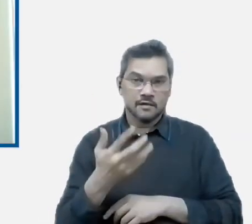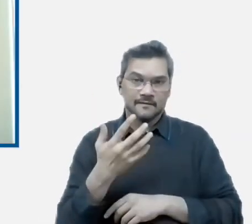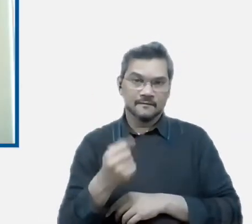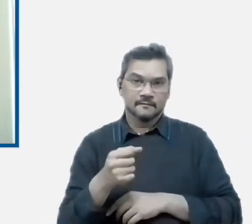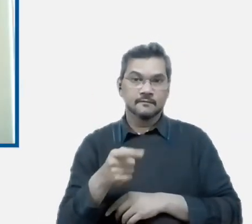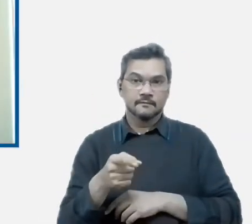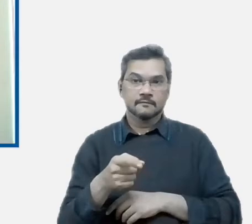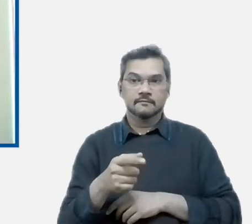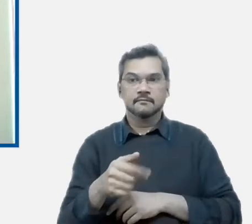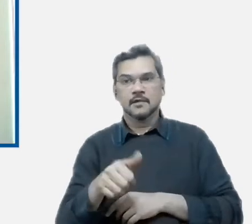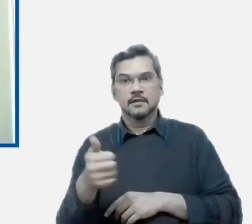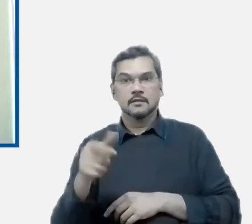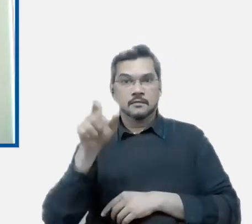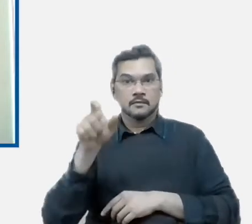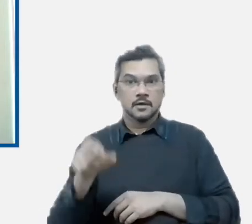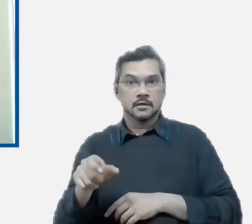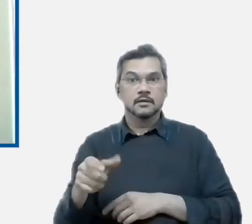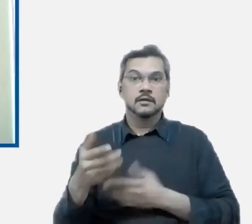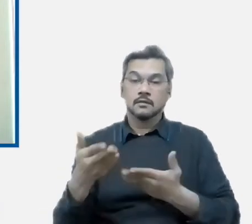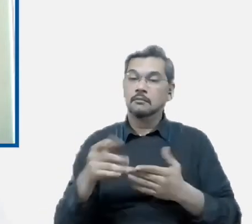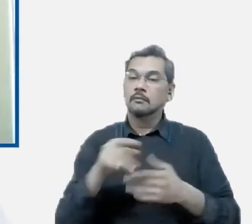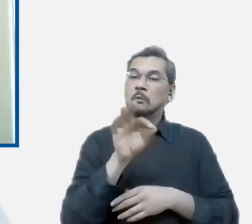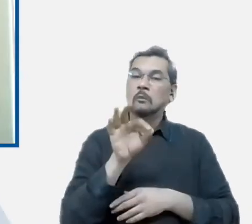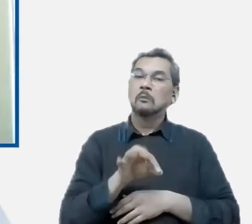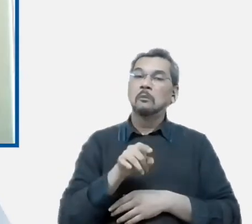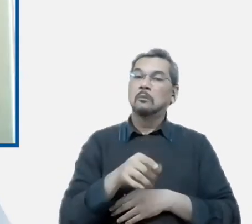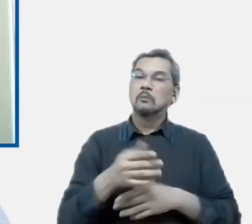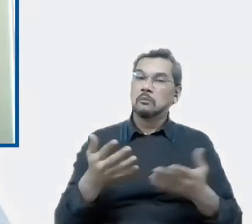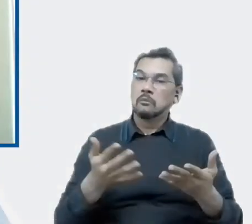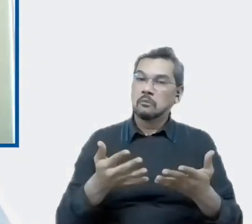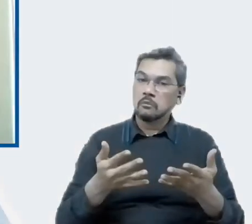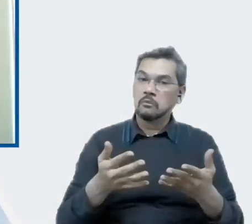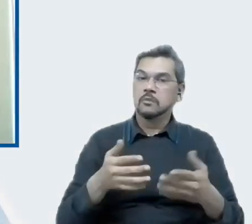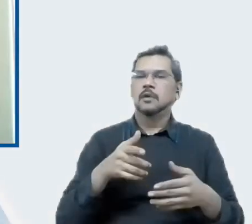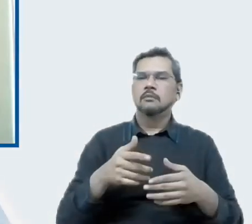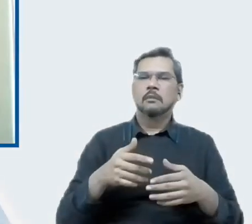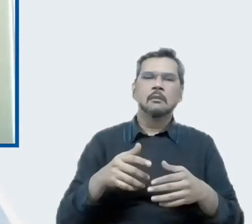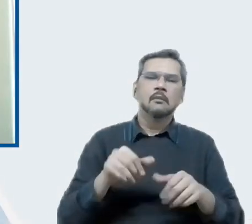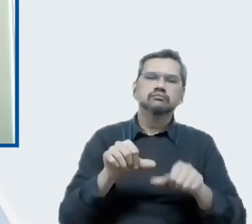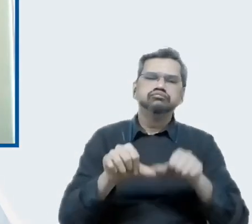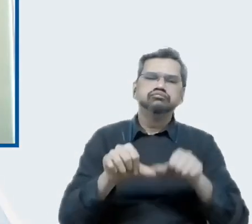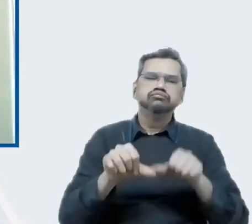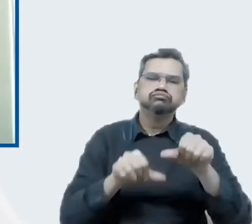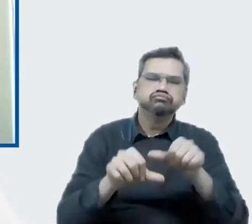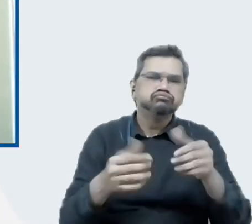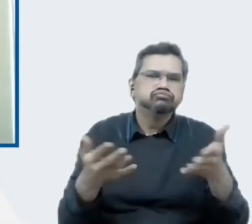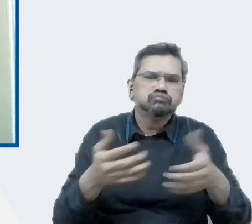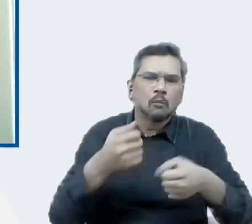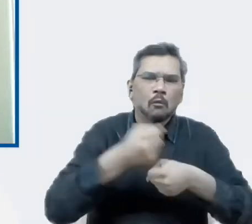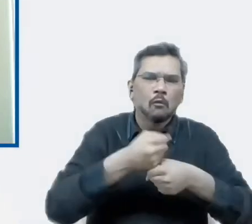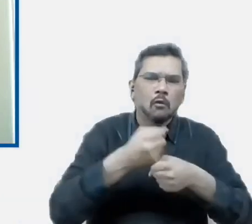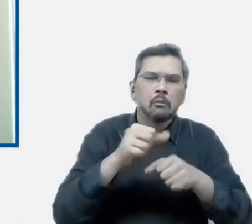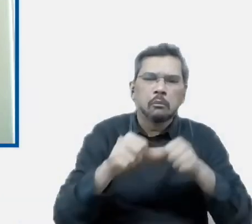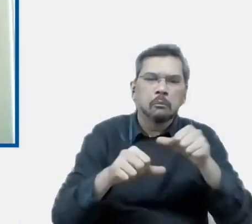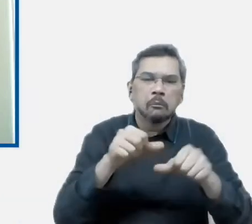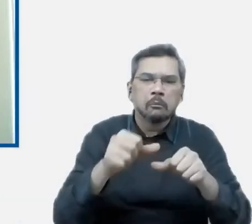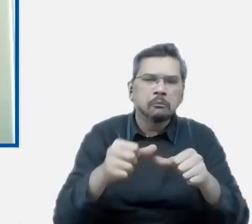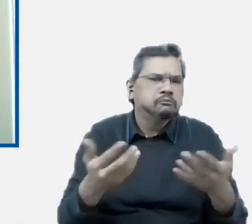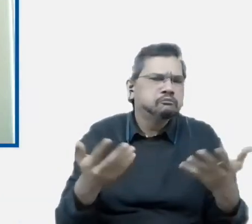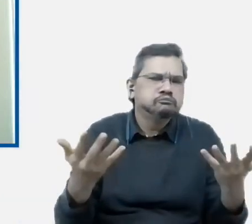question says here, what mechanisms, Cynthia, what mechanisms and